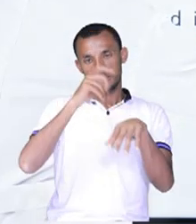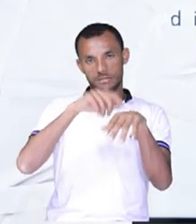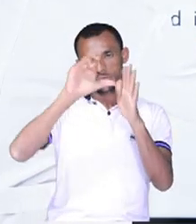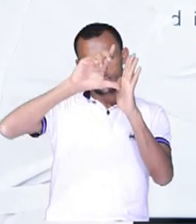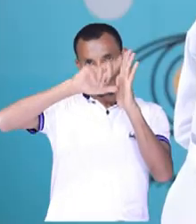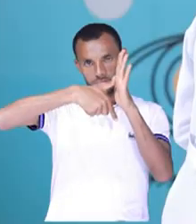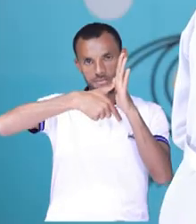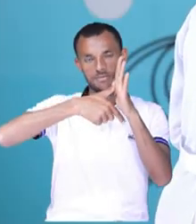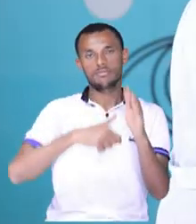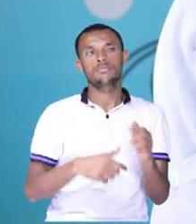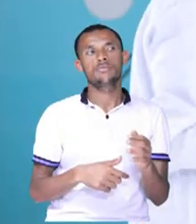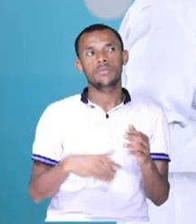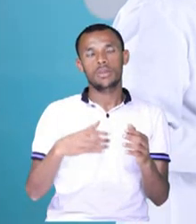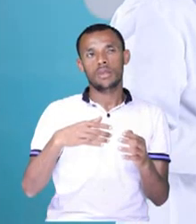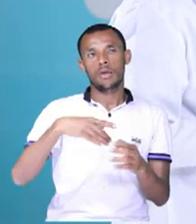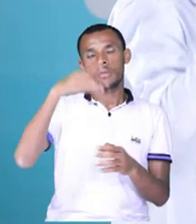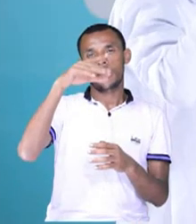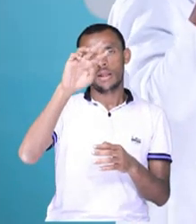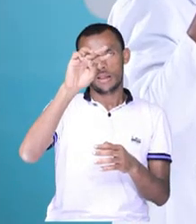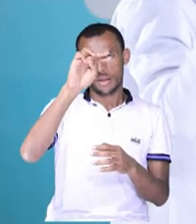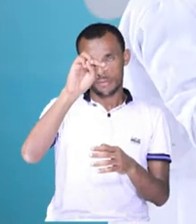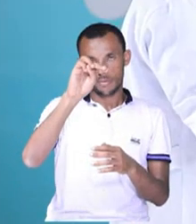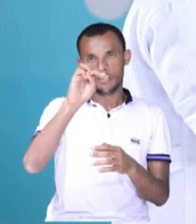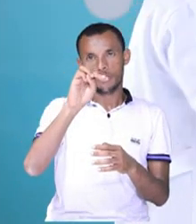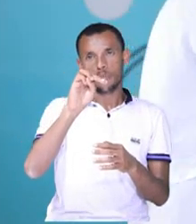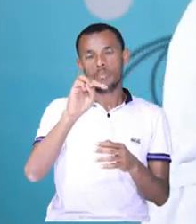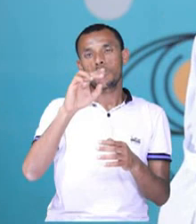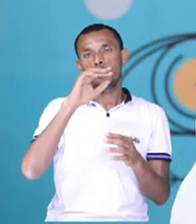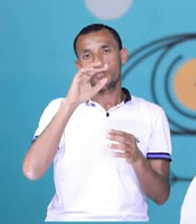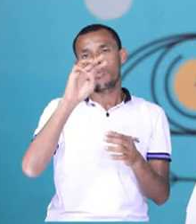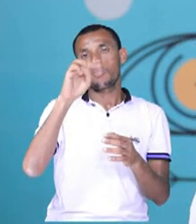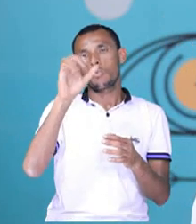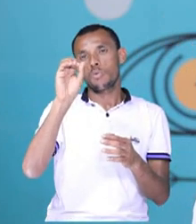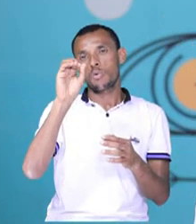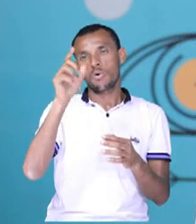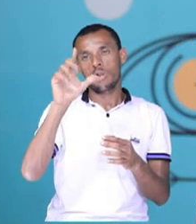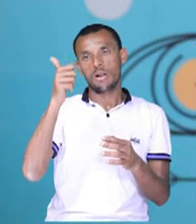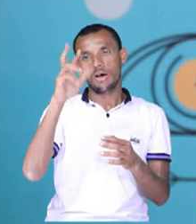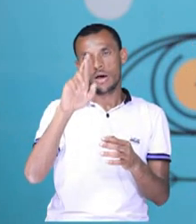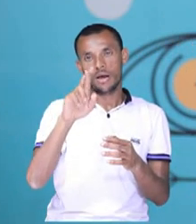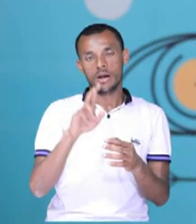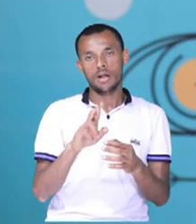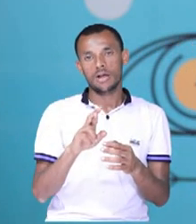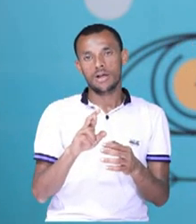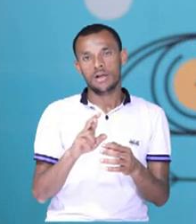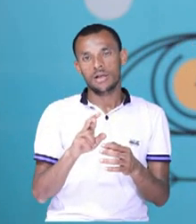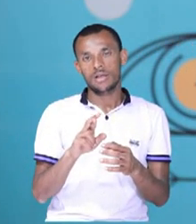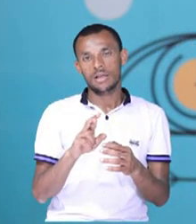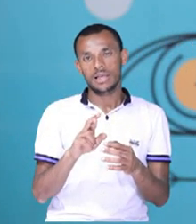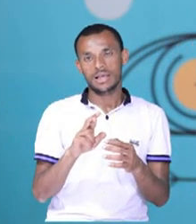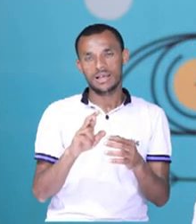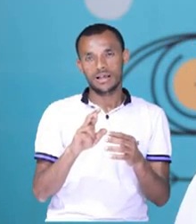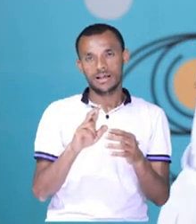again possible. Capital letter M means molarity. Molarity means mole per